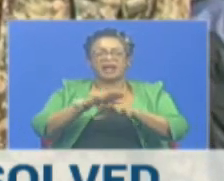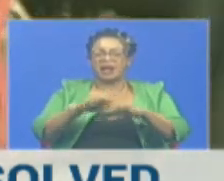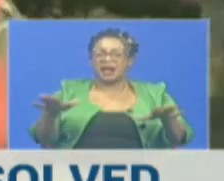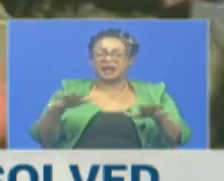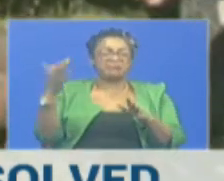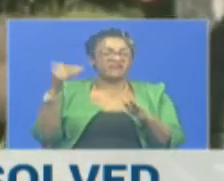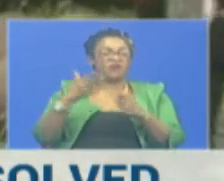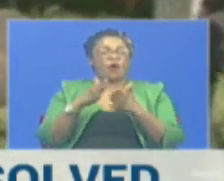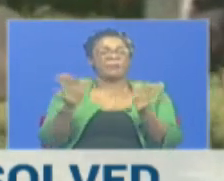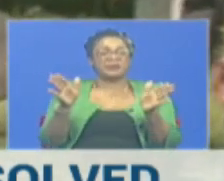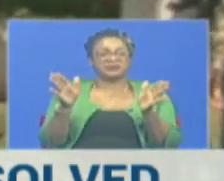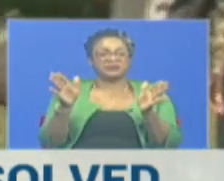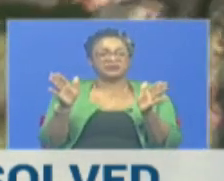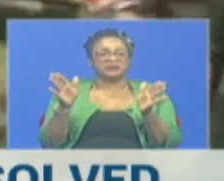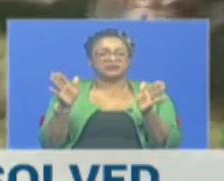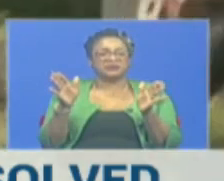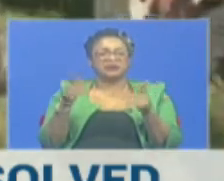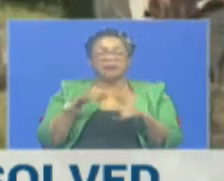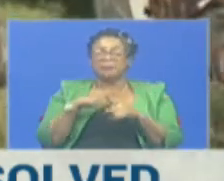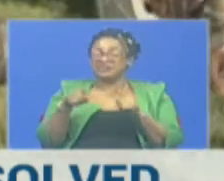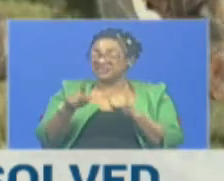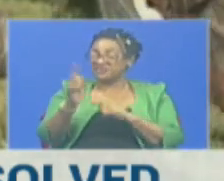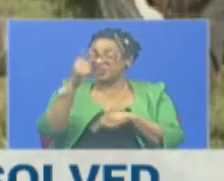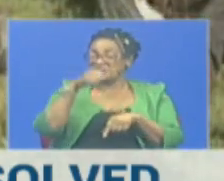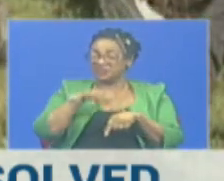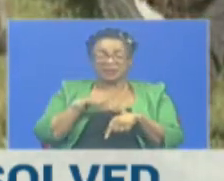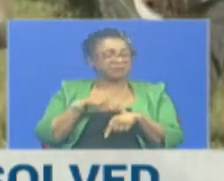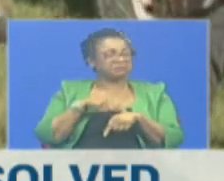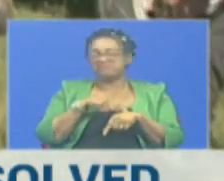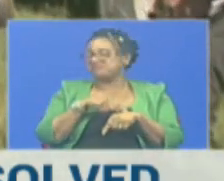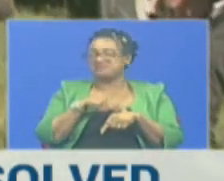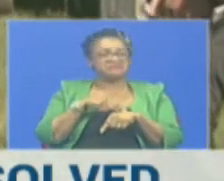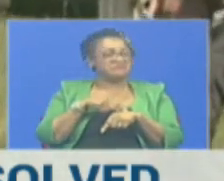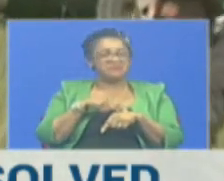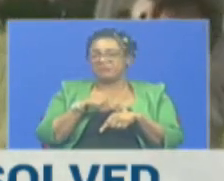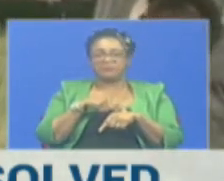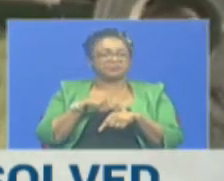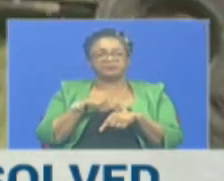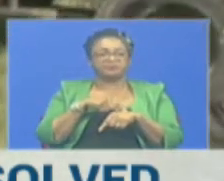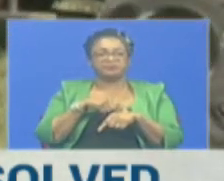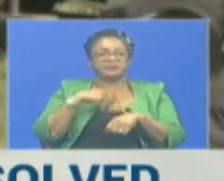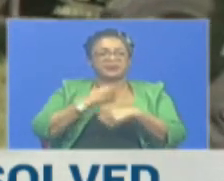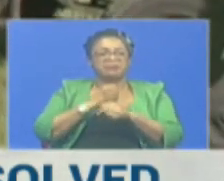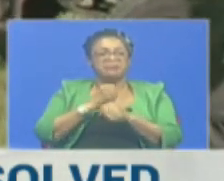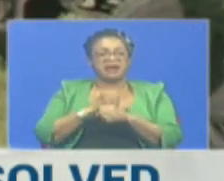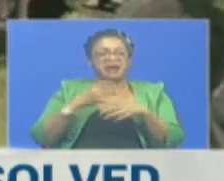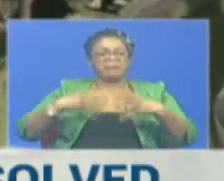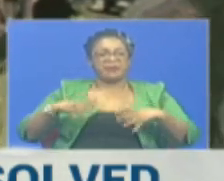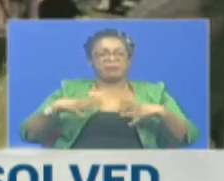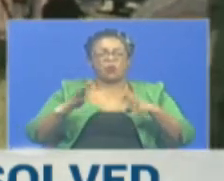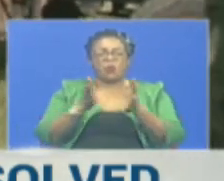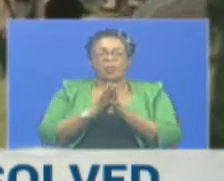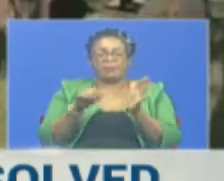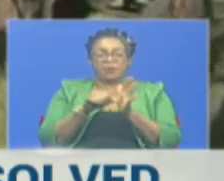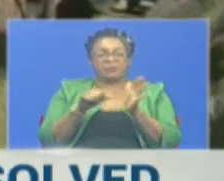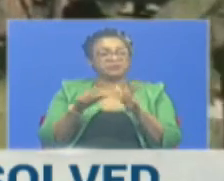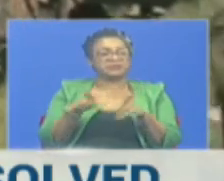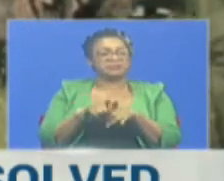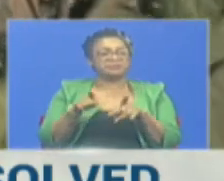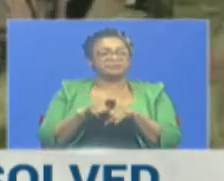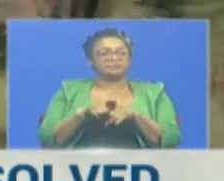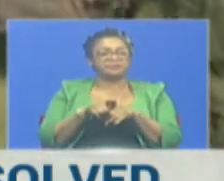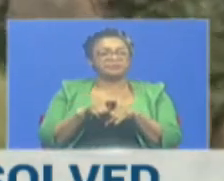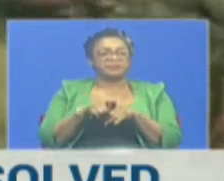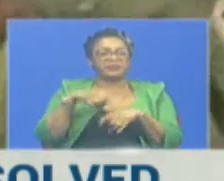areas. But this hasn't been the first time that encroachment by wildlife has left residents with a colossal problem, largely owing to the